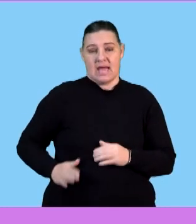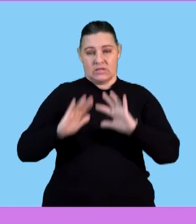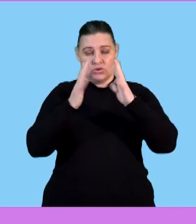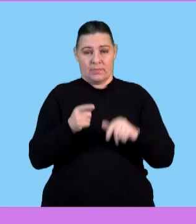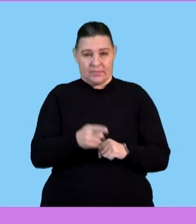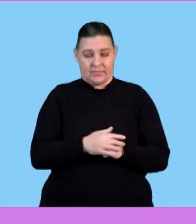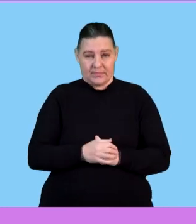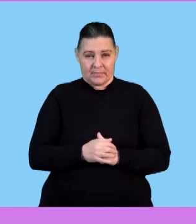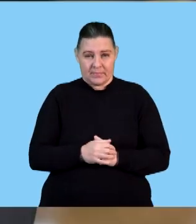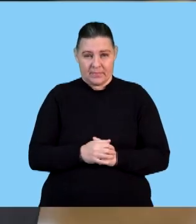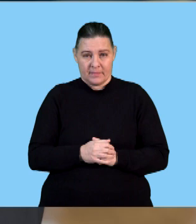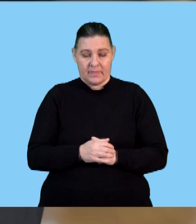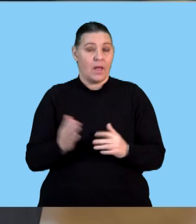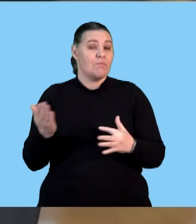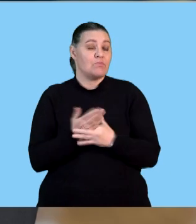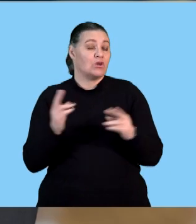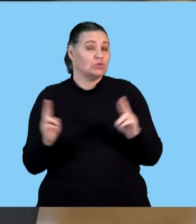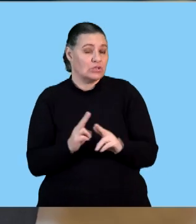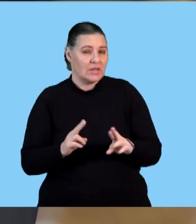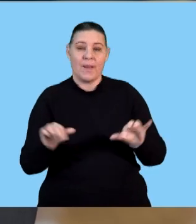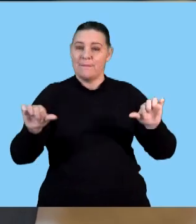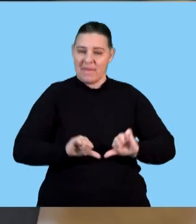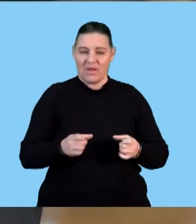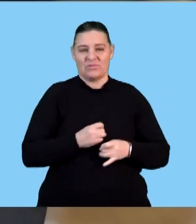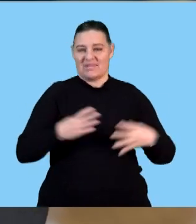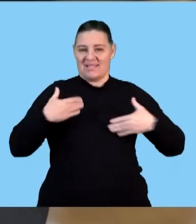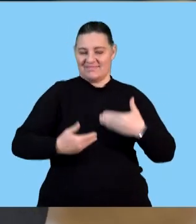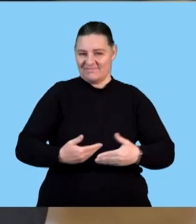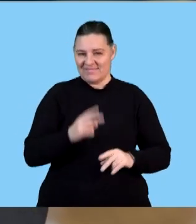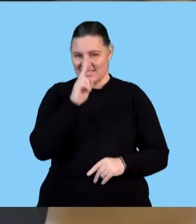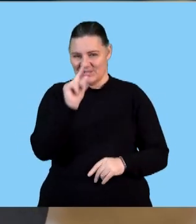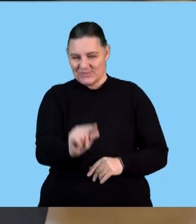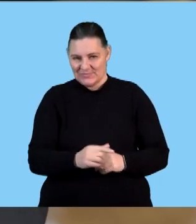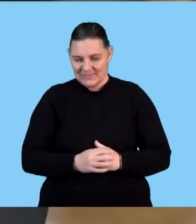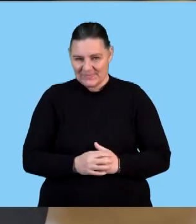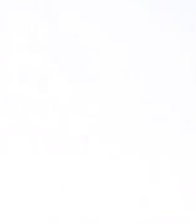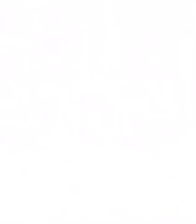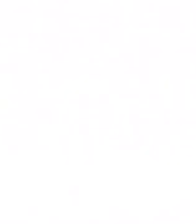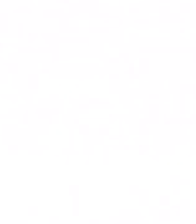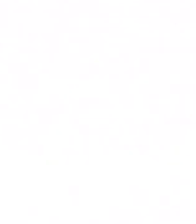three-sided shape. Let's take a short break. When we get back, we'll get stuck into it. See you soon.